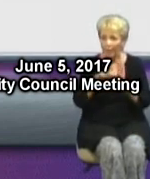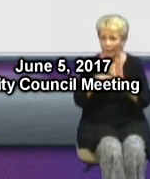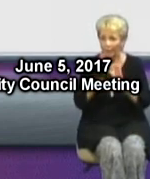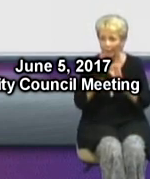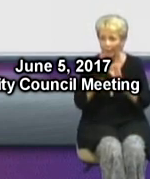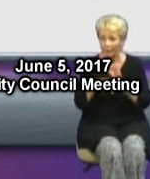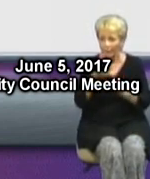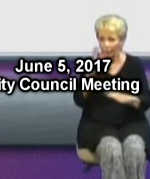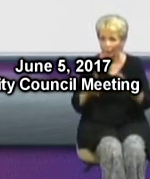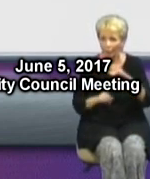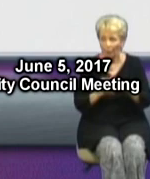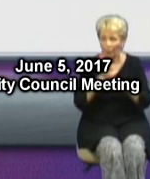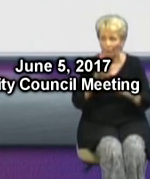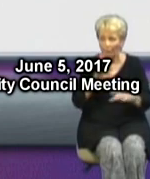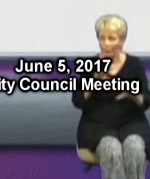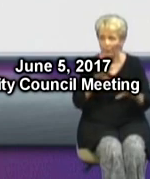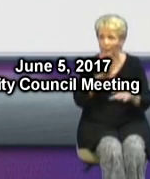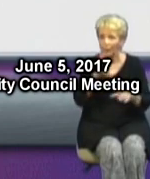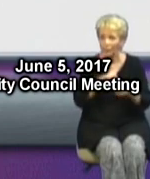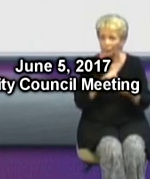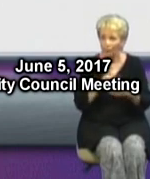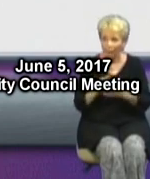come back up, it does include